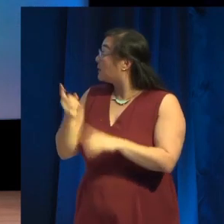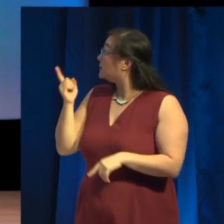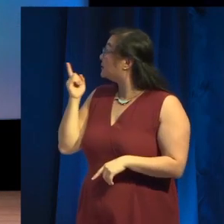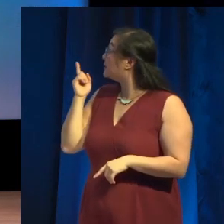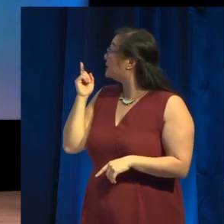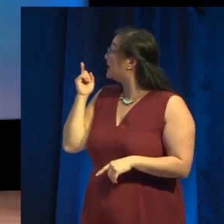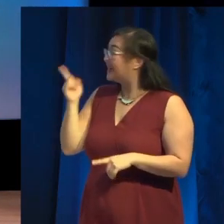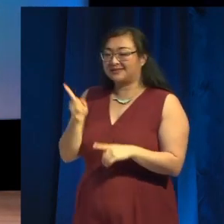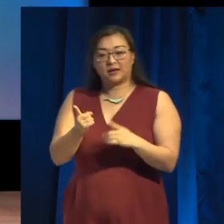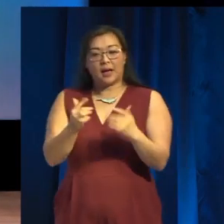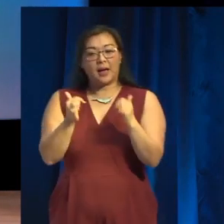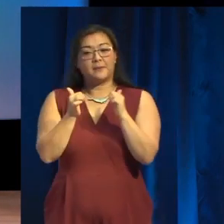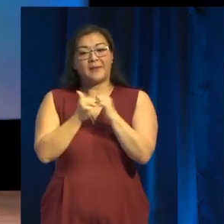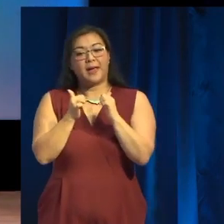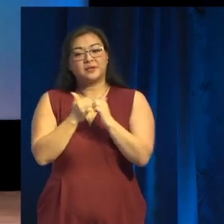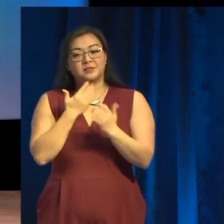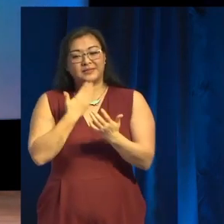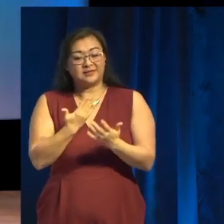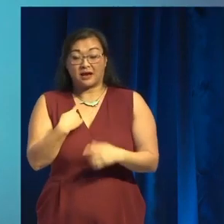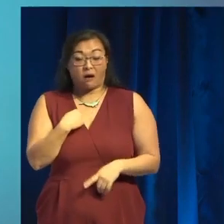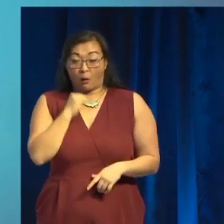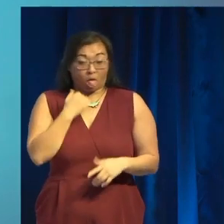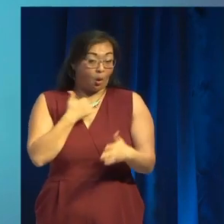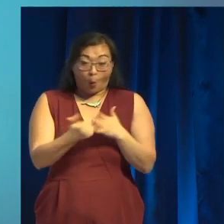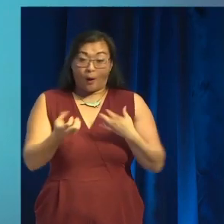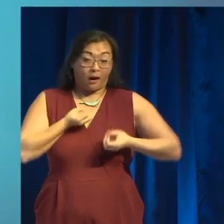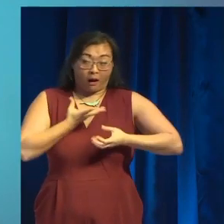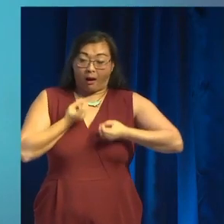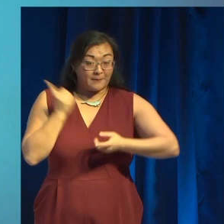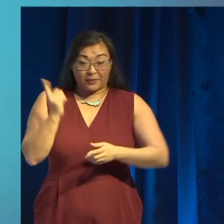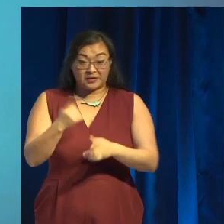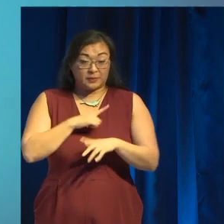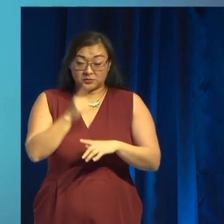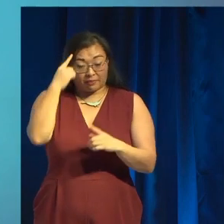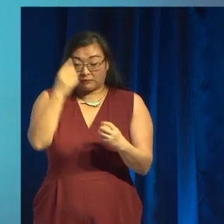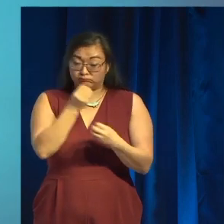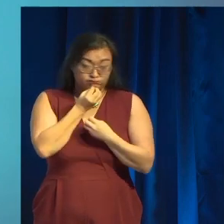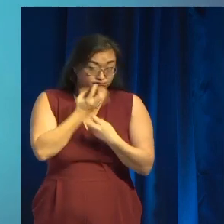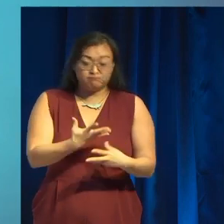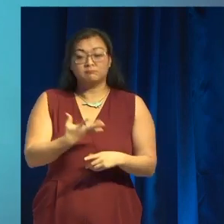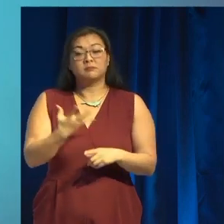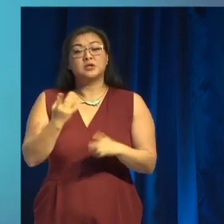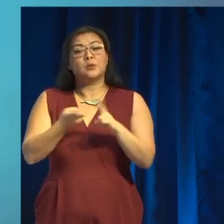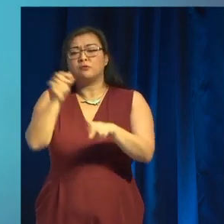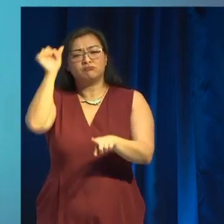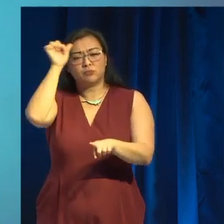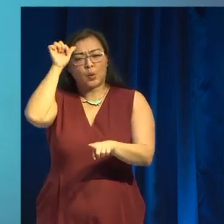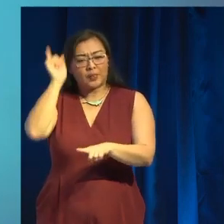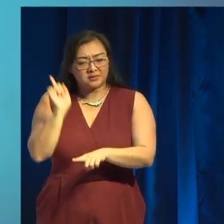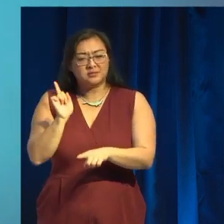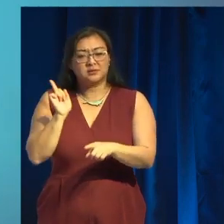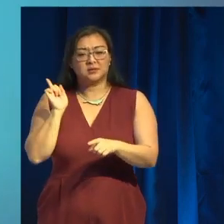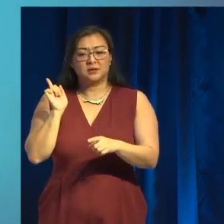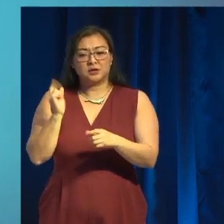design masterpiece, and not just because of the gameplay. So for those who are not familiar, gameplay is